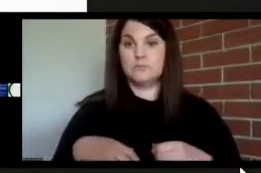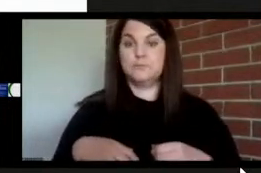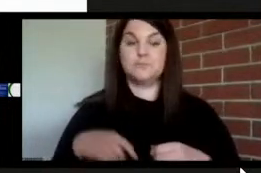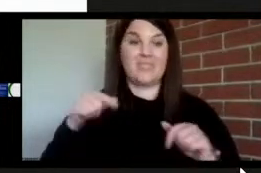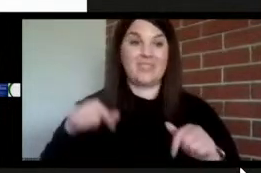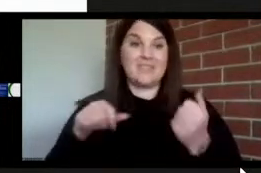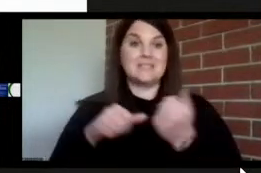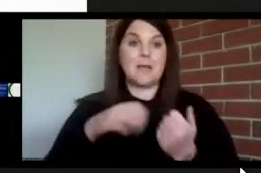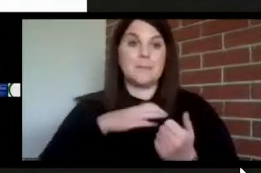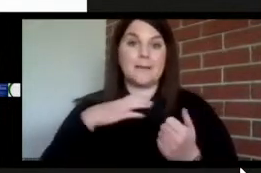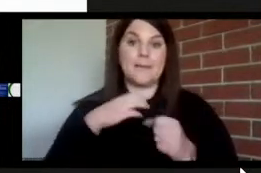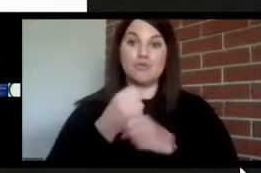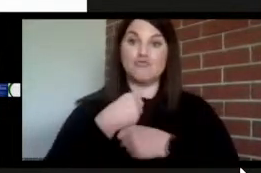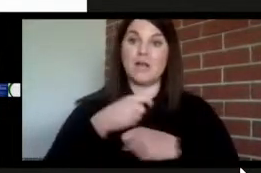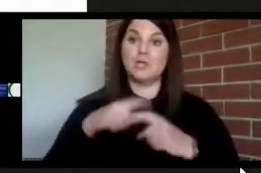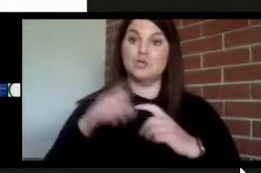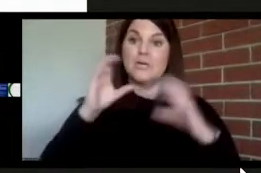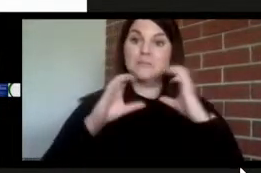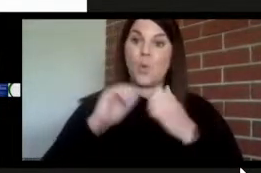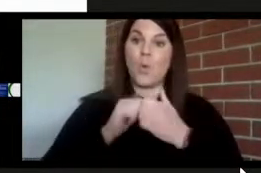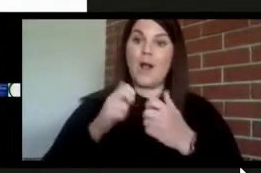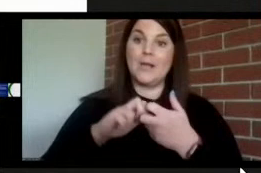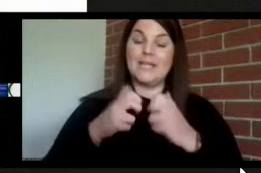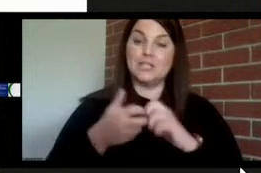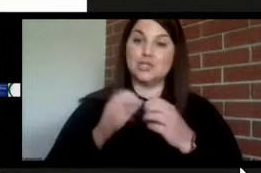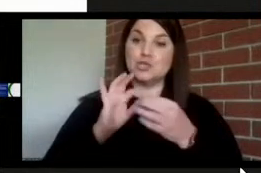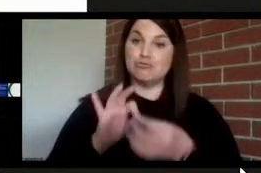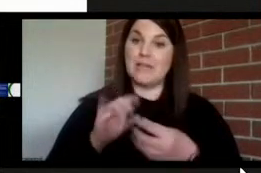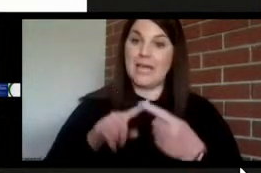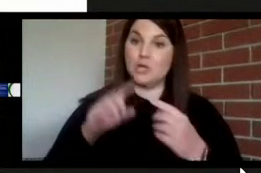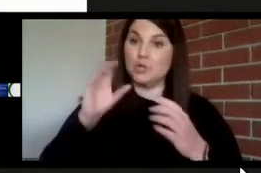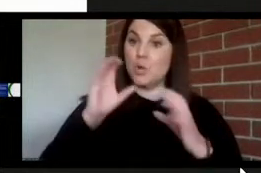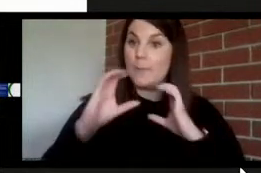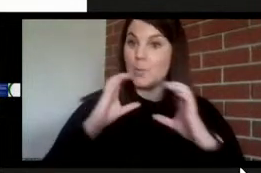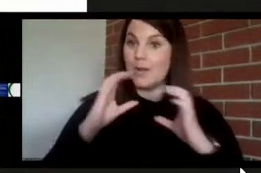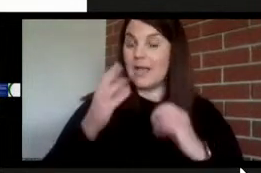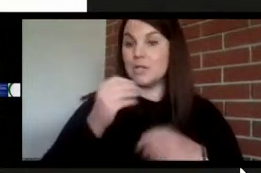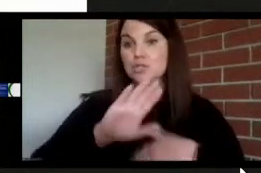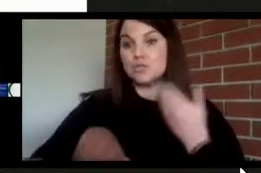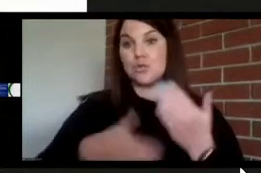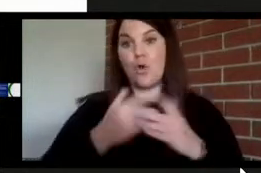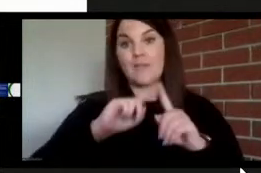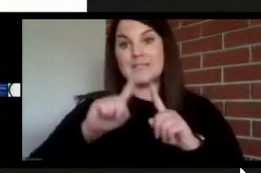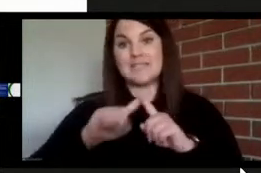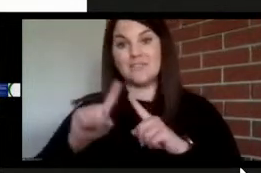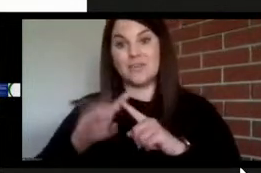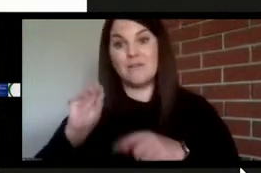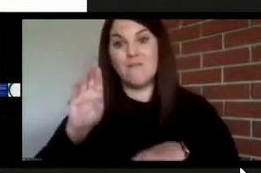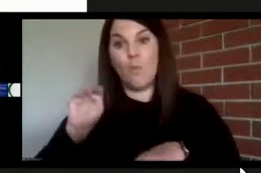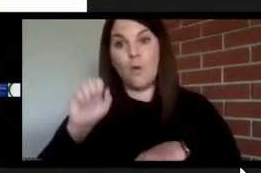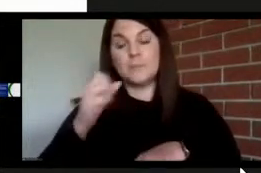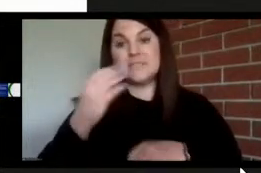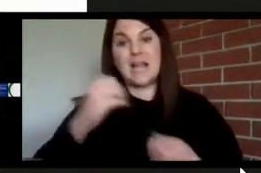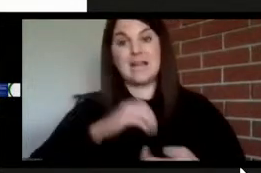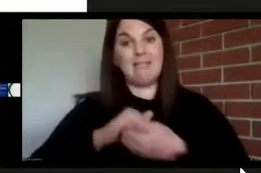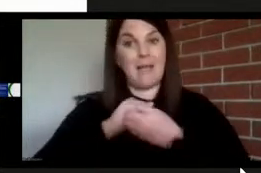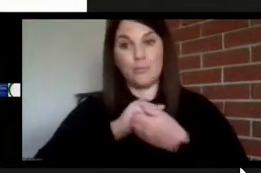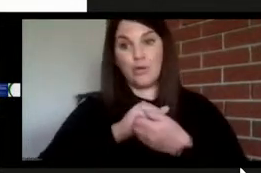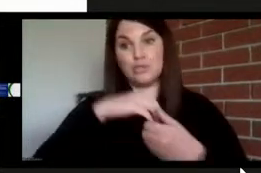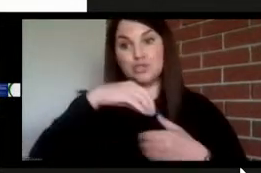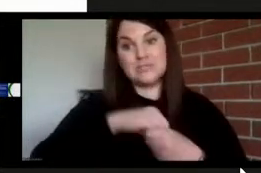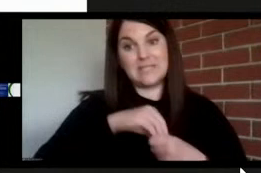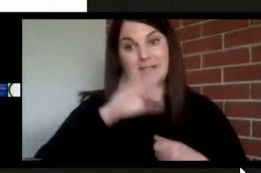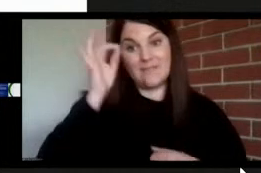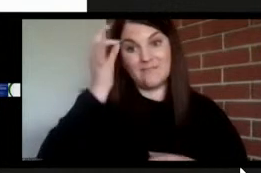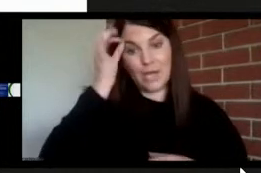was created to explore how issues related to communications in all of its various forms and collaborations, both within the federal